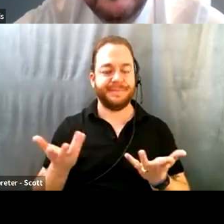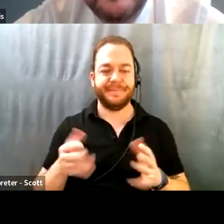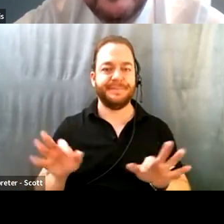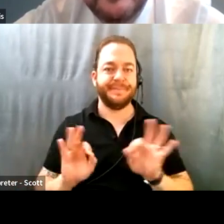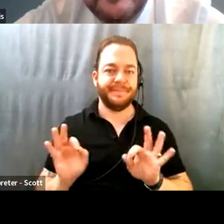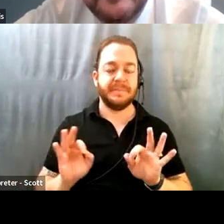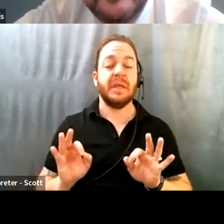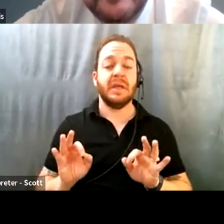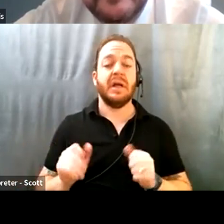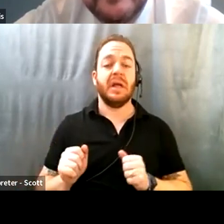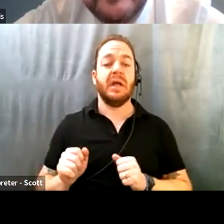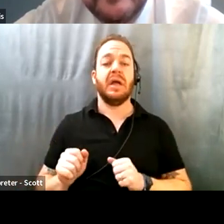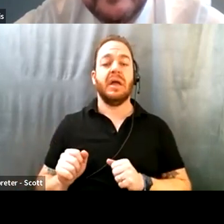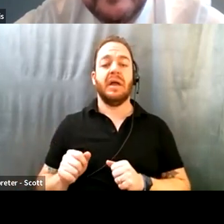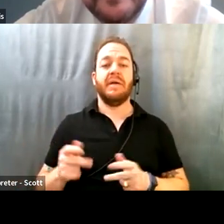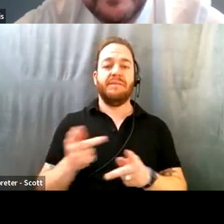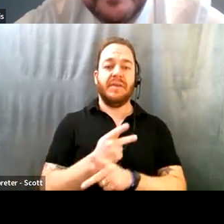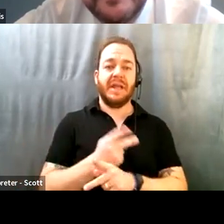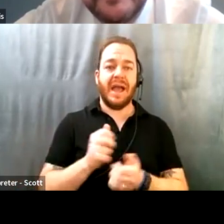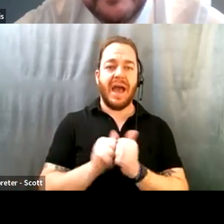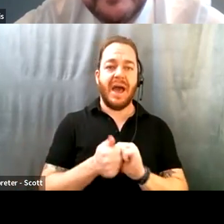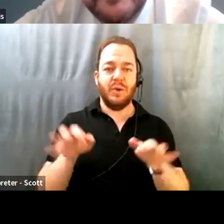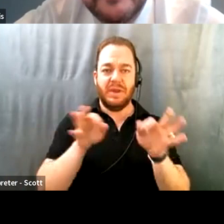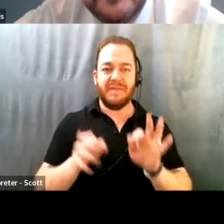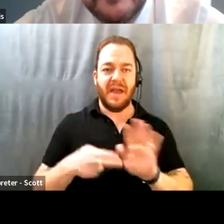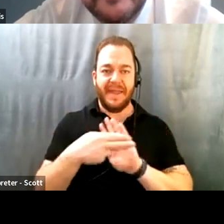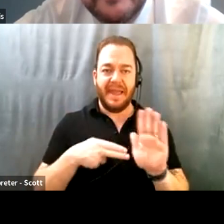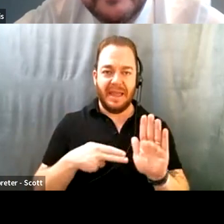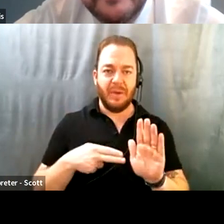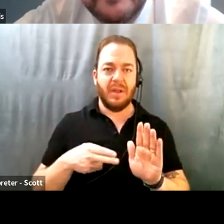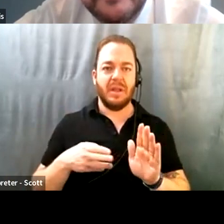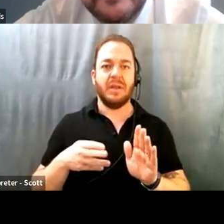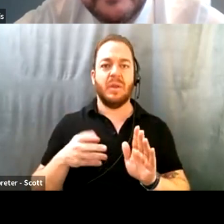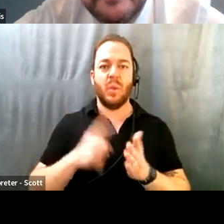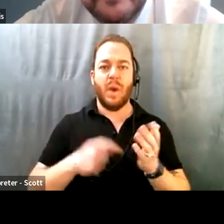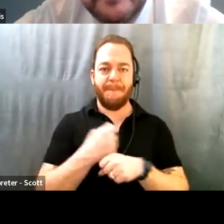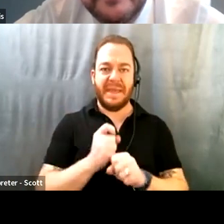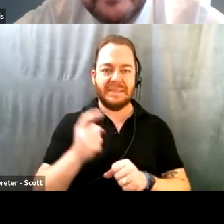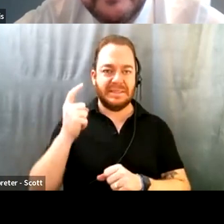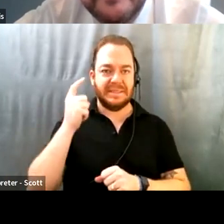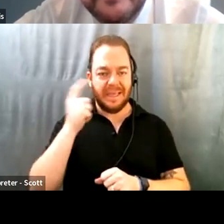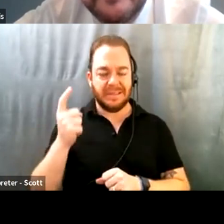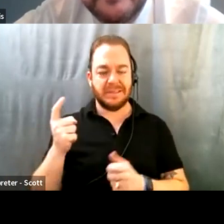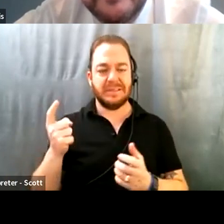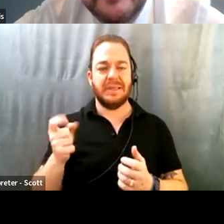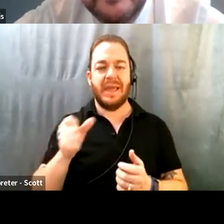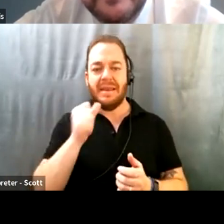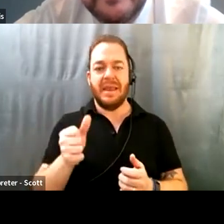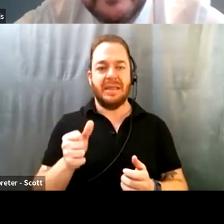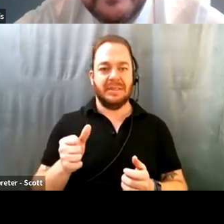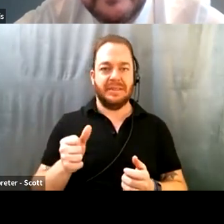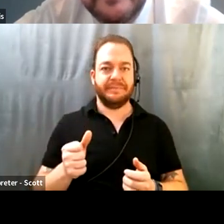out how to define the echo label in a way that makes sense, works practically in the and doesn't